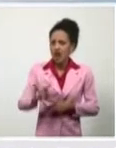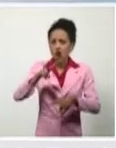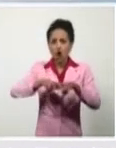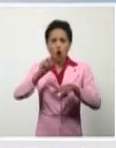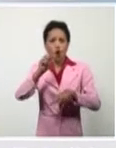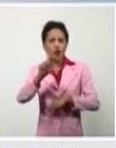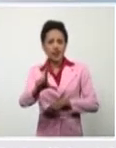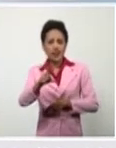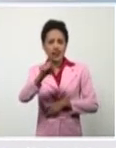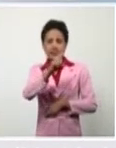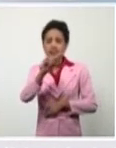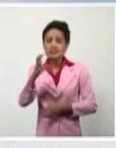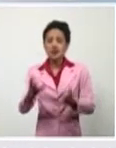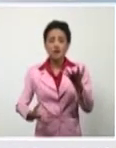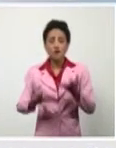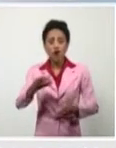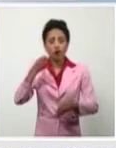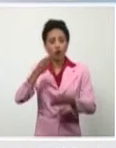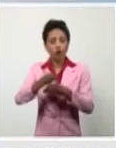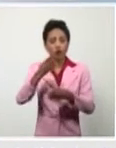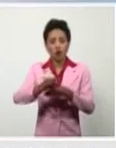Cienfuegos, Santiago de Cuba, and Guantánamo.